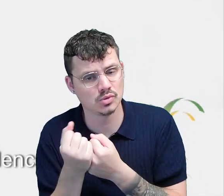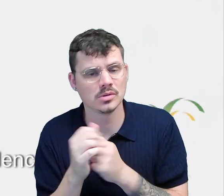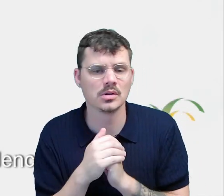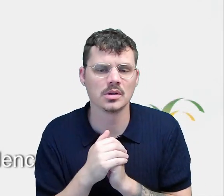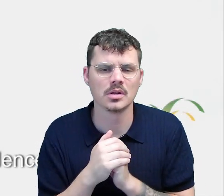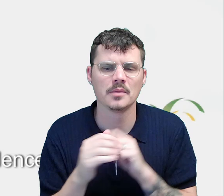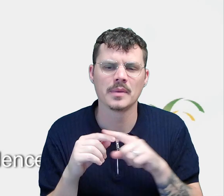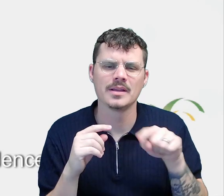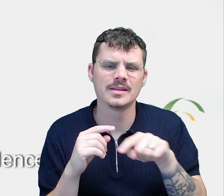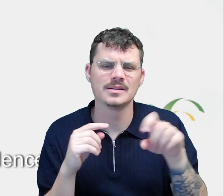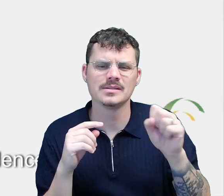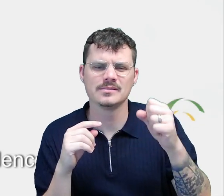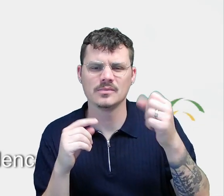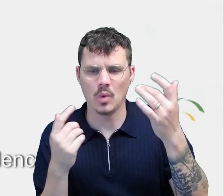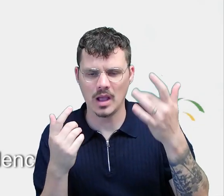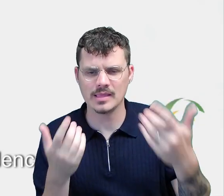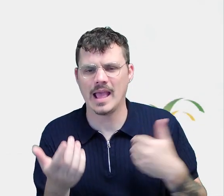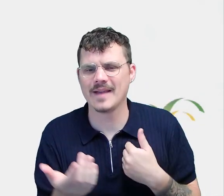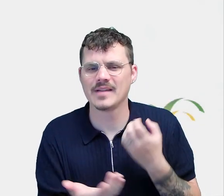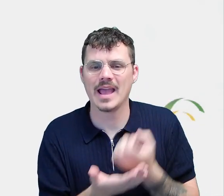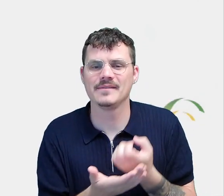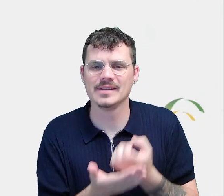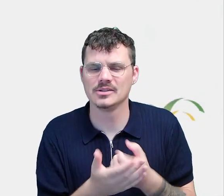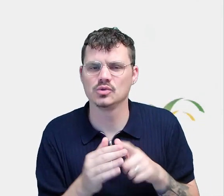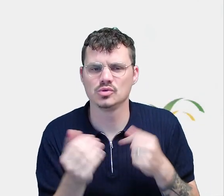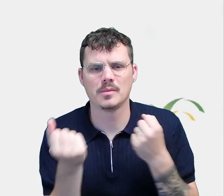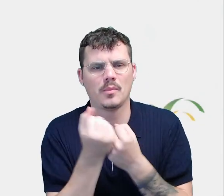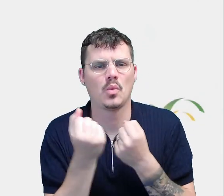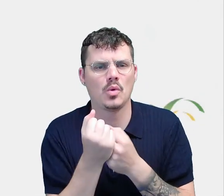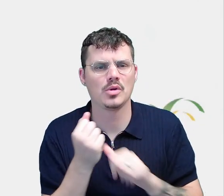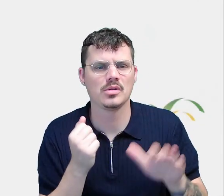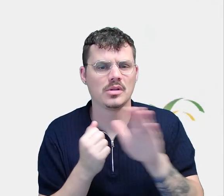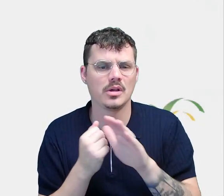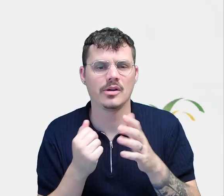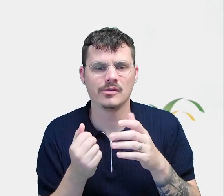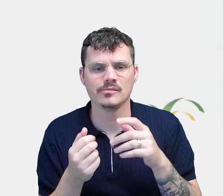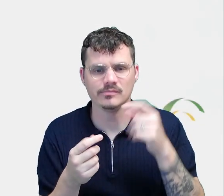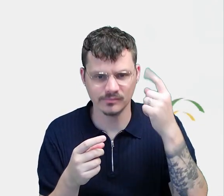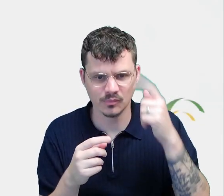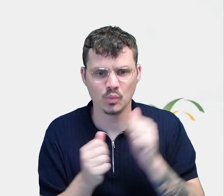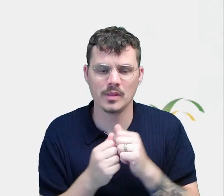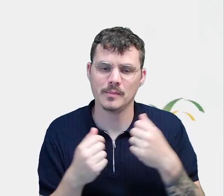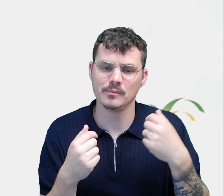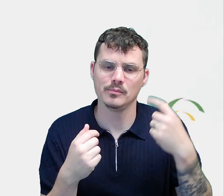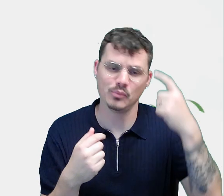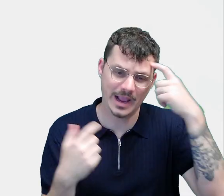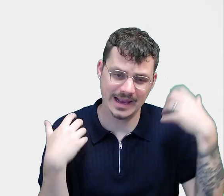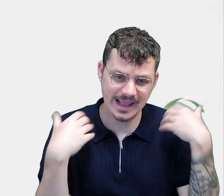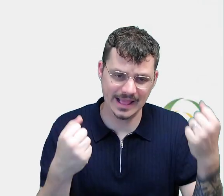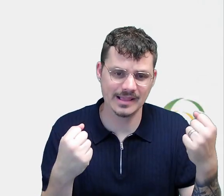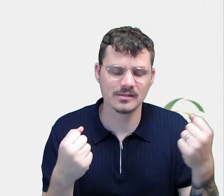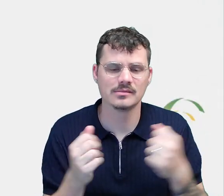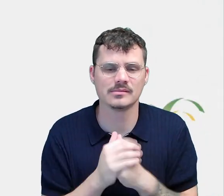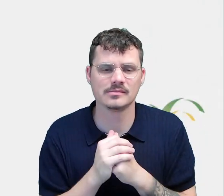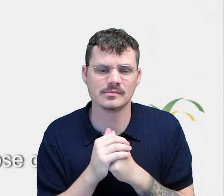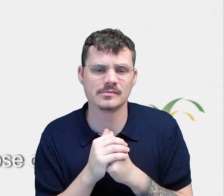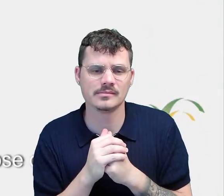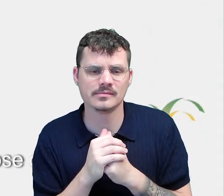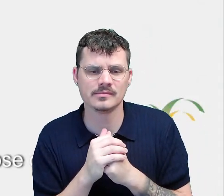these are they have some evidence to support their use in brain healing and recovery.